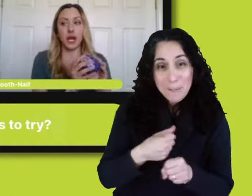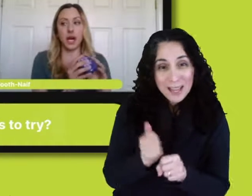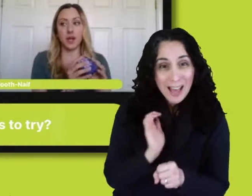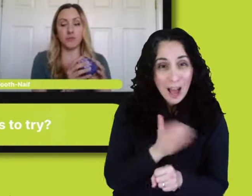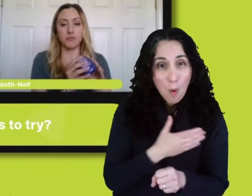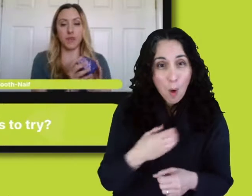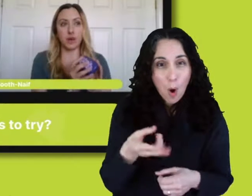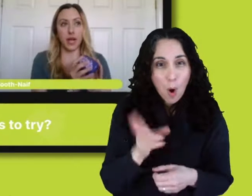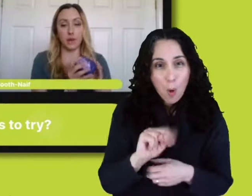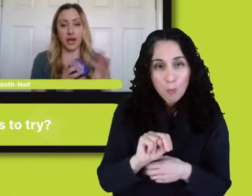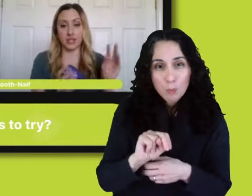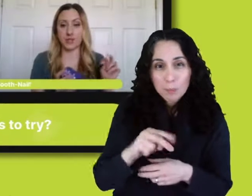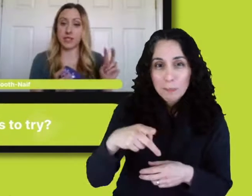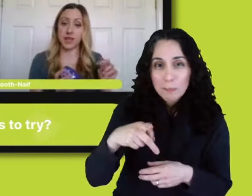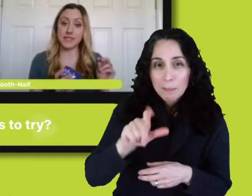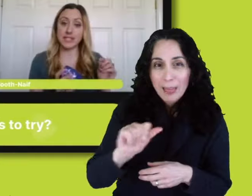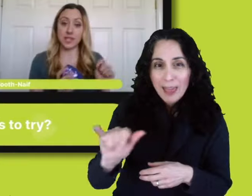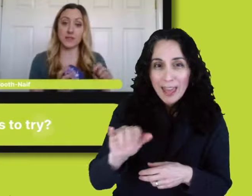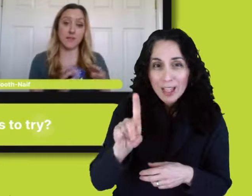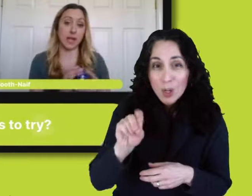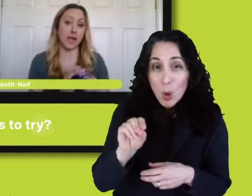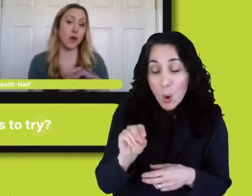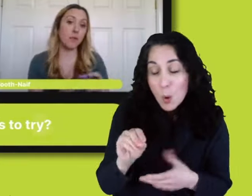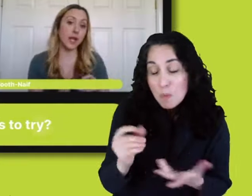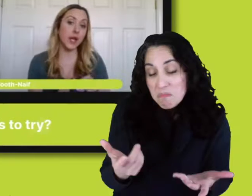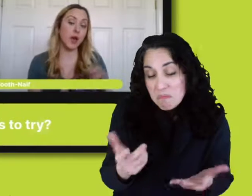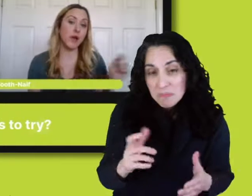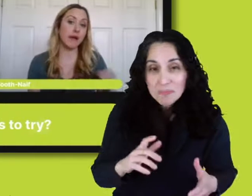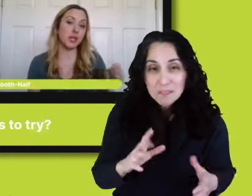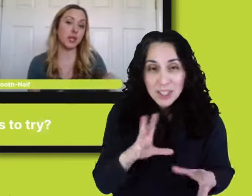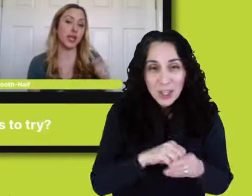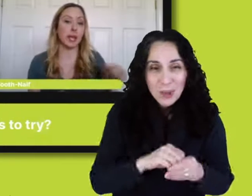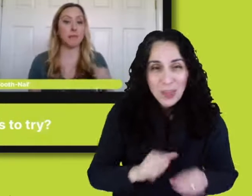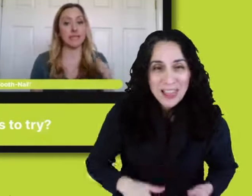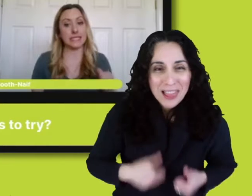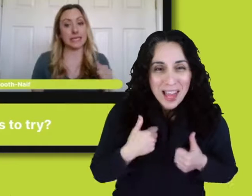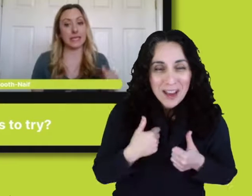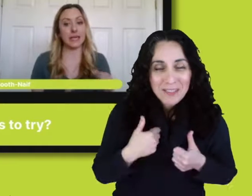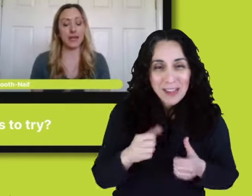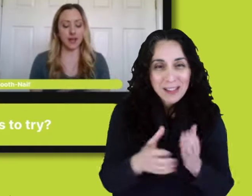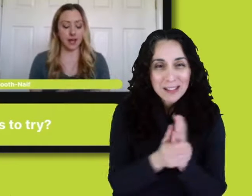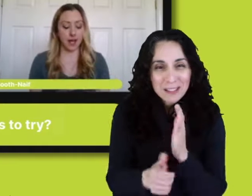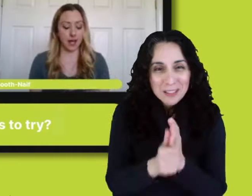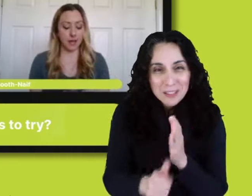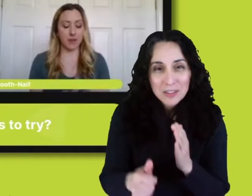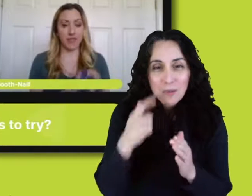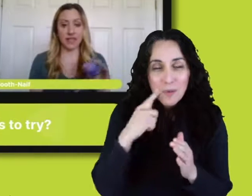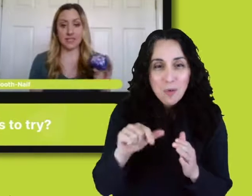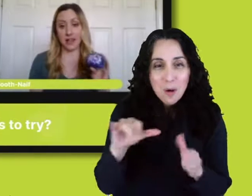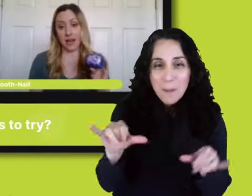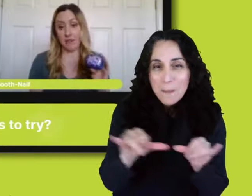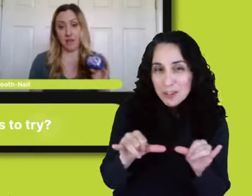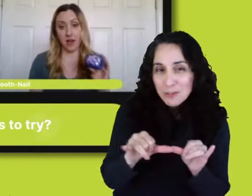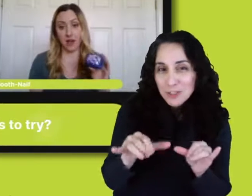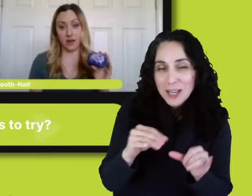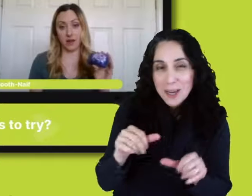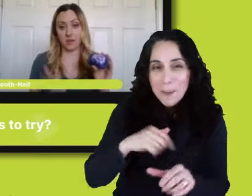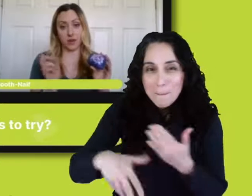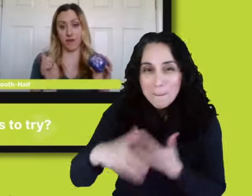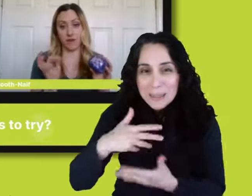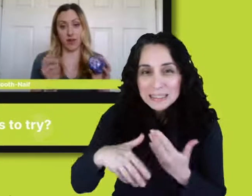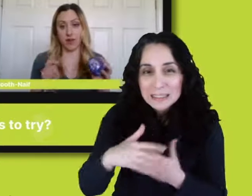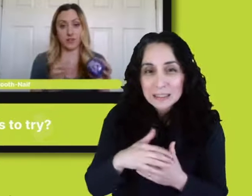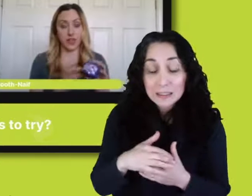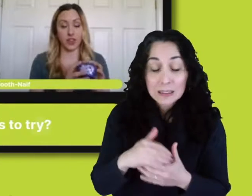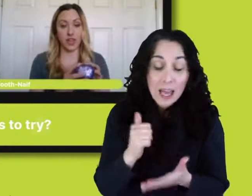to, kind of practice those life skills of making home Play-Doh and measuring and mixing. And that's a lot of fun and